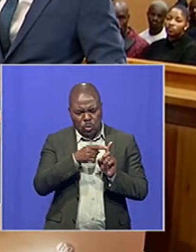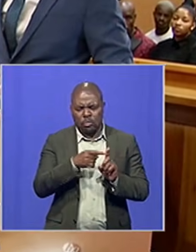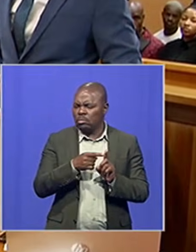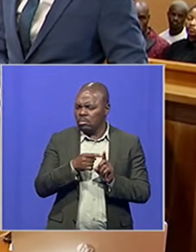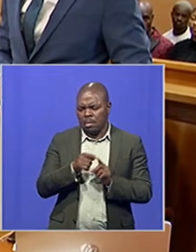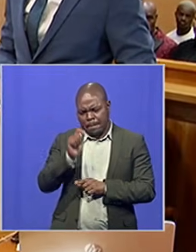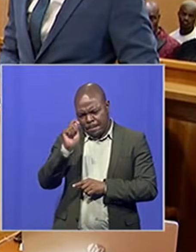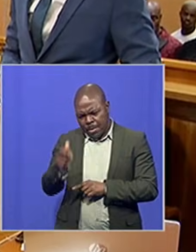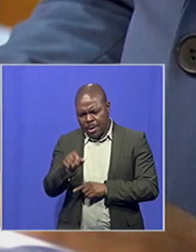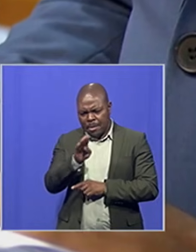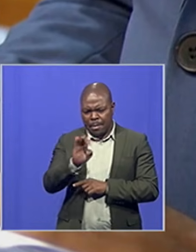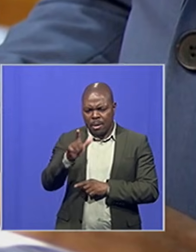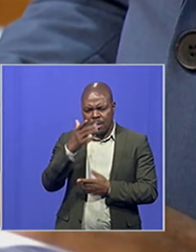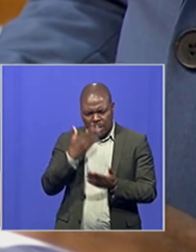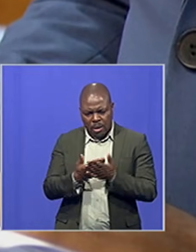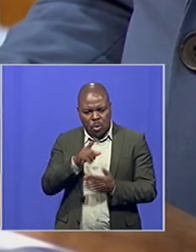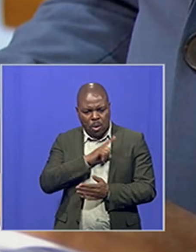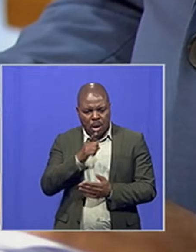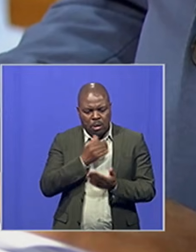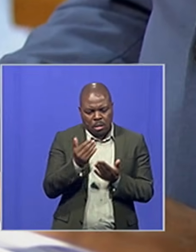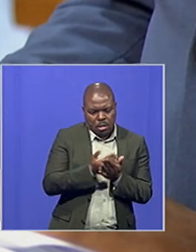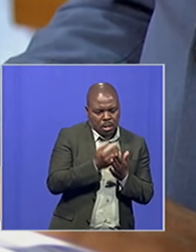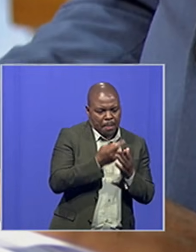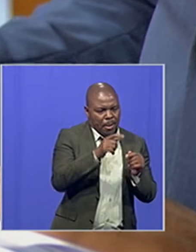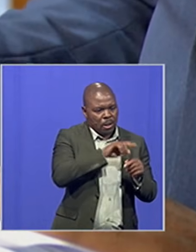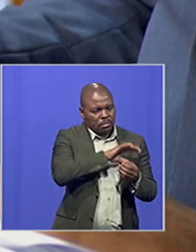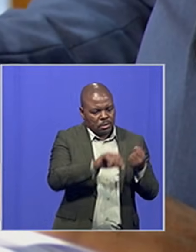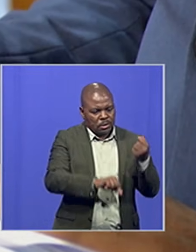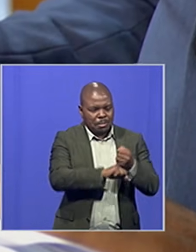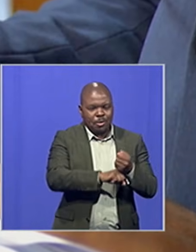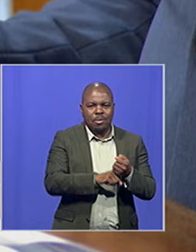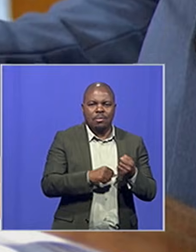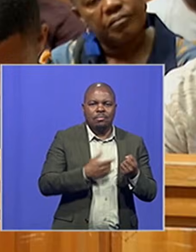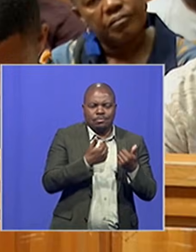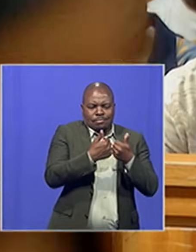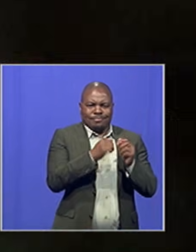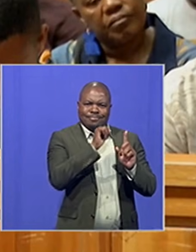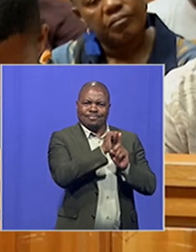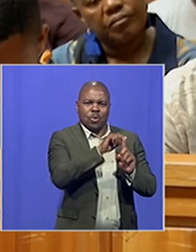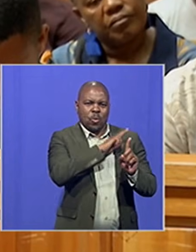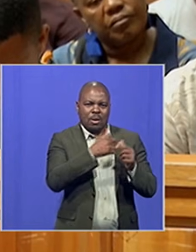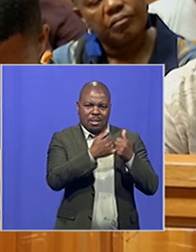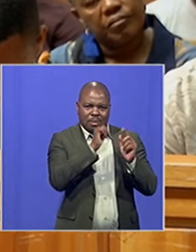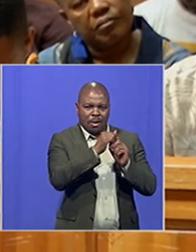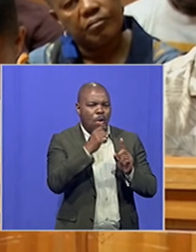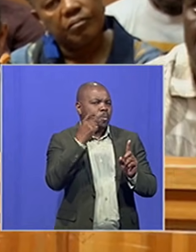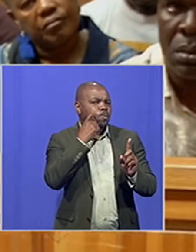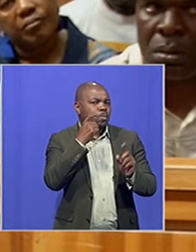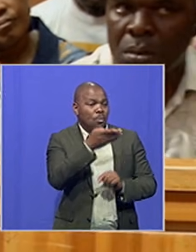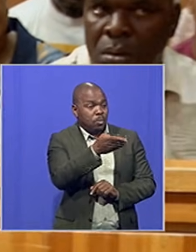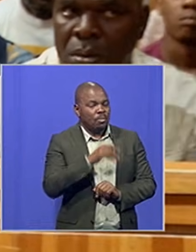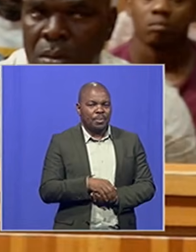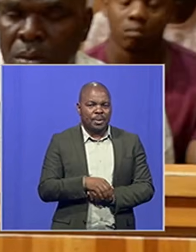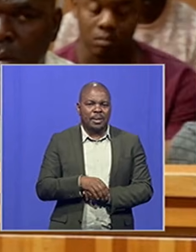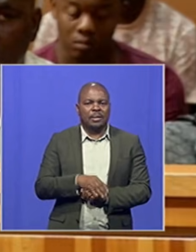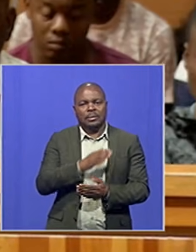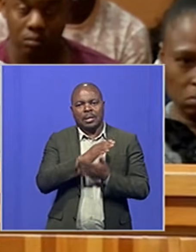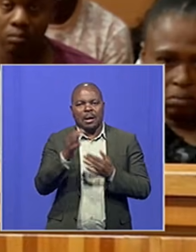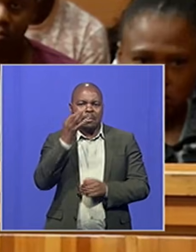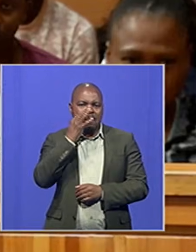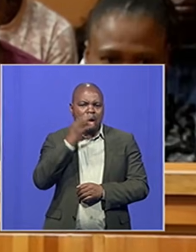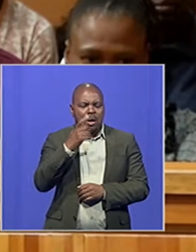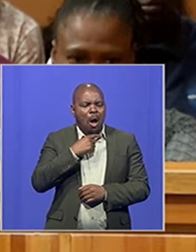beili gore a kgone go tlhokomela molekane wa gagwe yo a imileng. Kgotlatshekelo e itsisitswe fa molekane wa molatofadiwa a belege